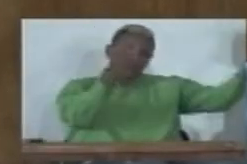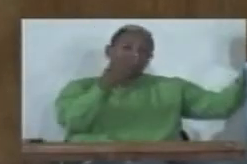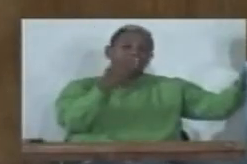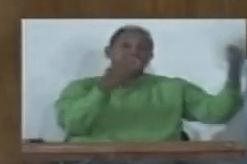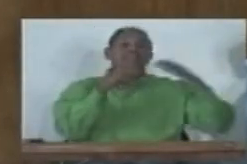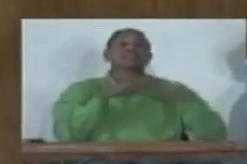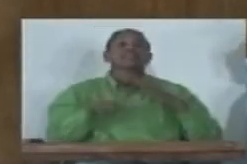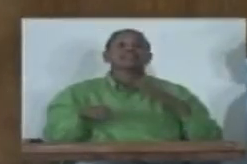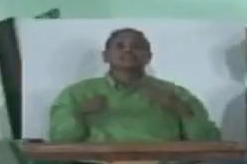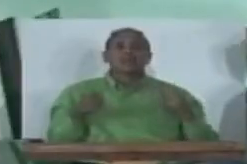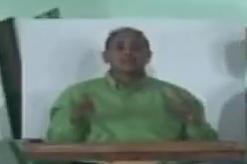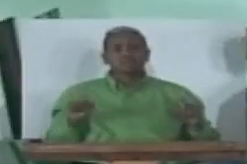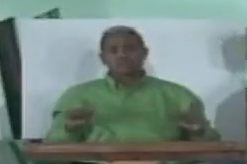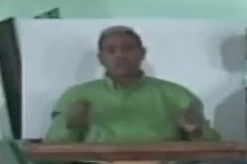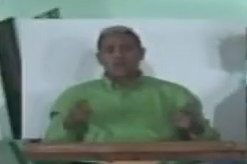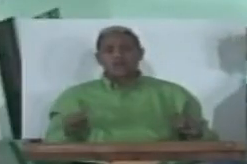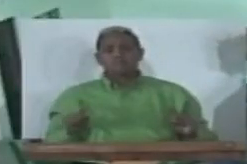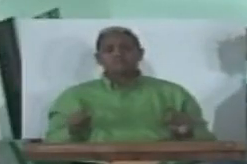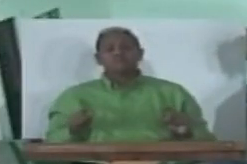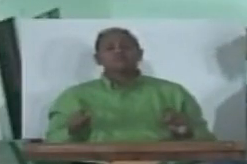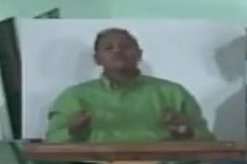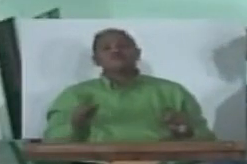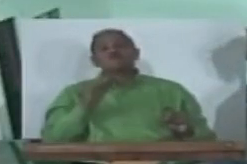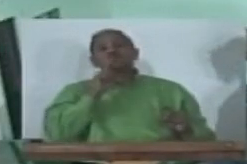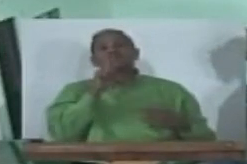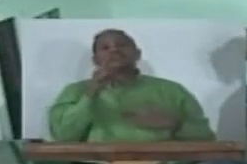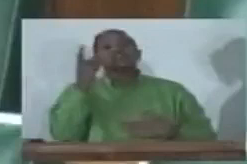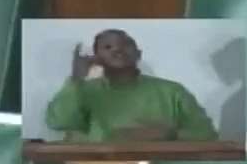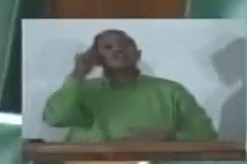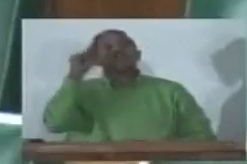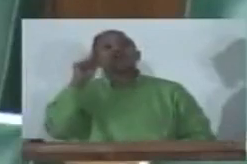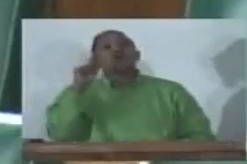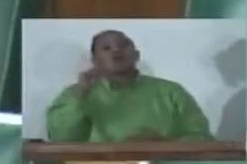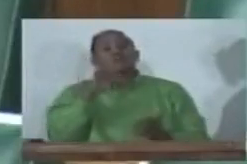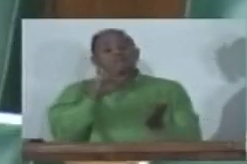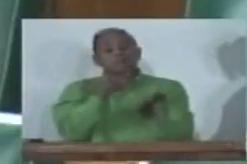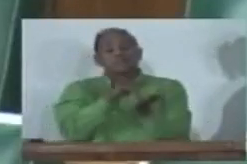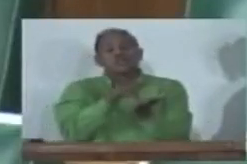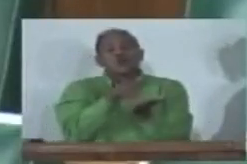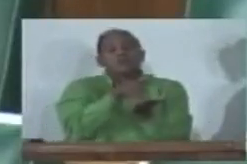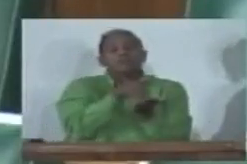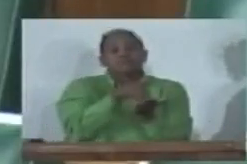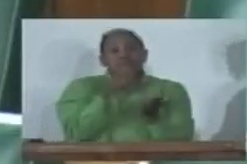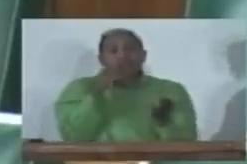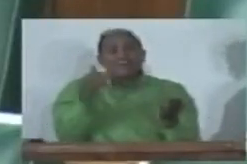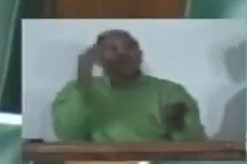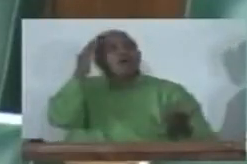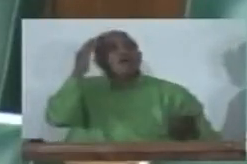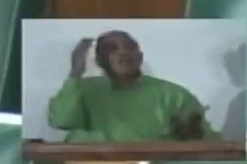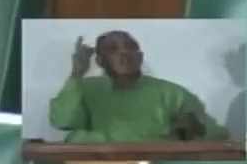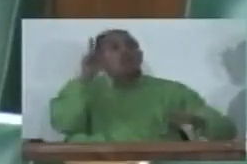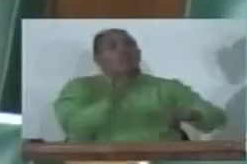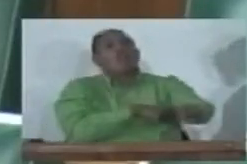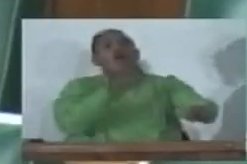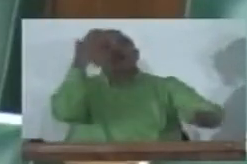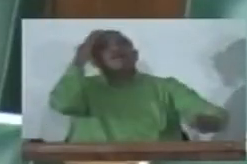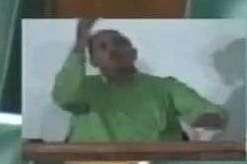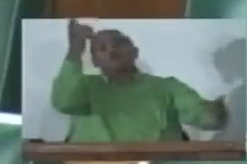in this, at least for the medium term. At least for the medium